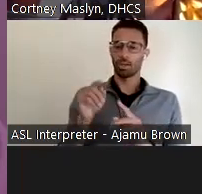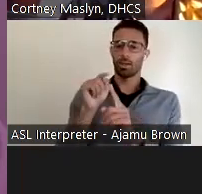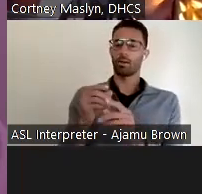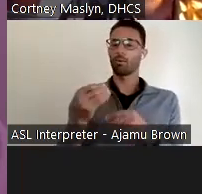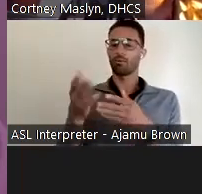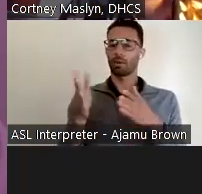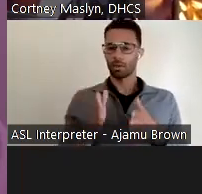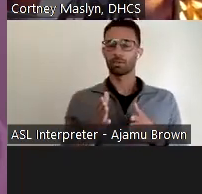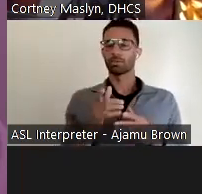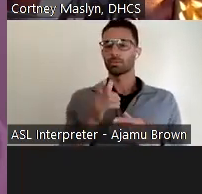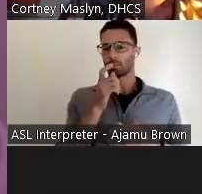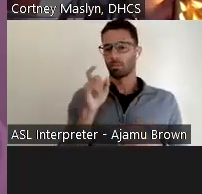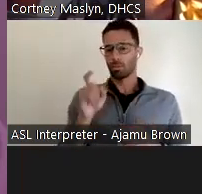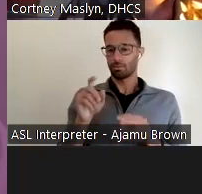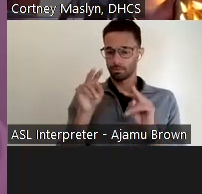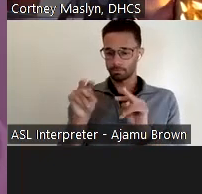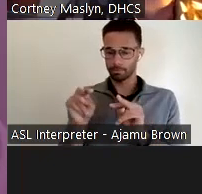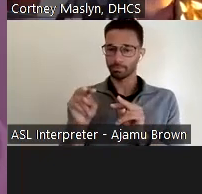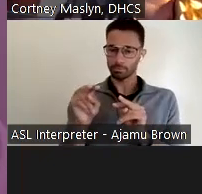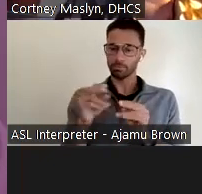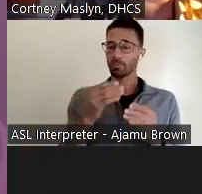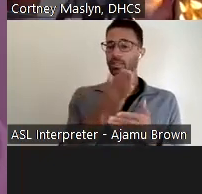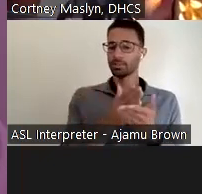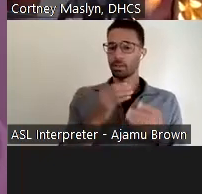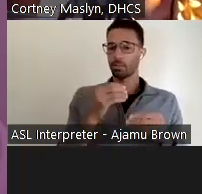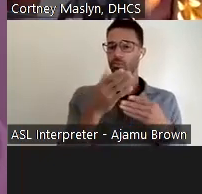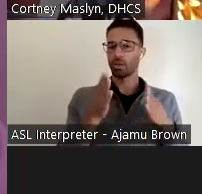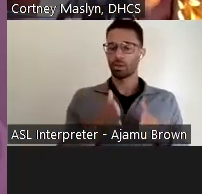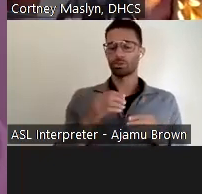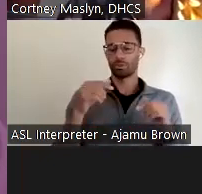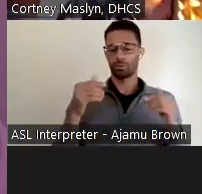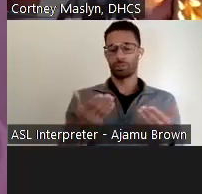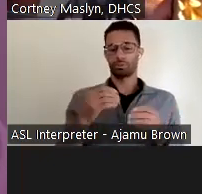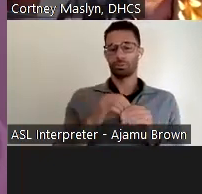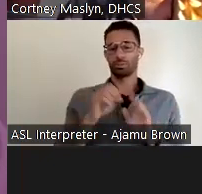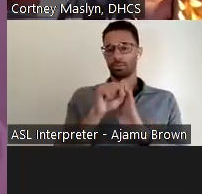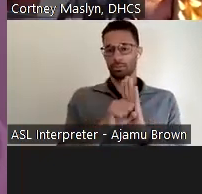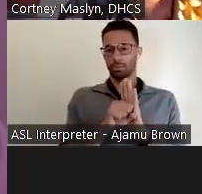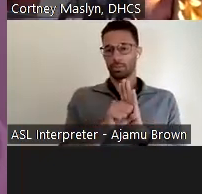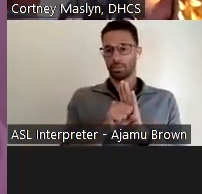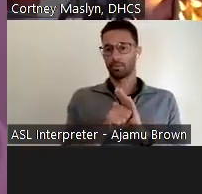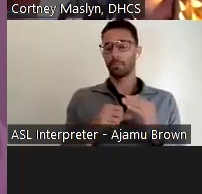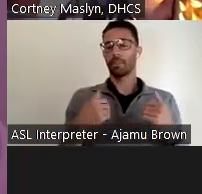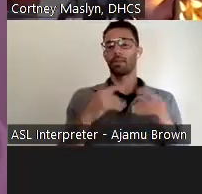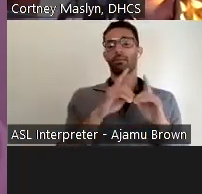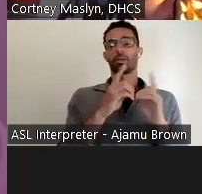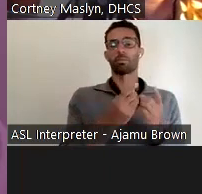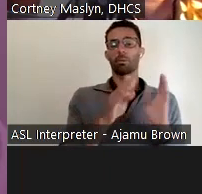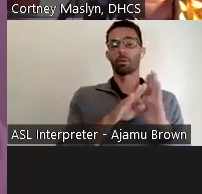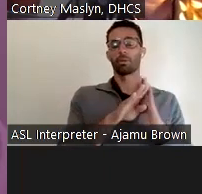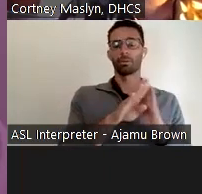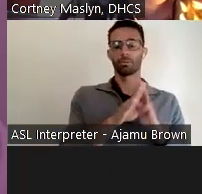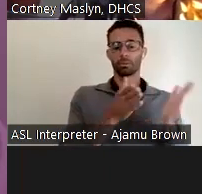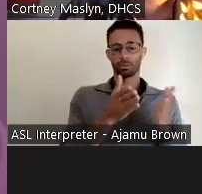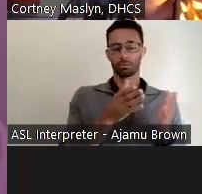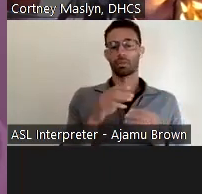in which CMS looks at certain providers here in the state. They're looking at both Department of Developmental Services and DHCS